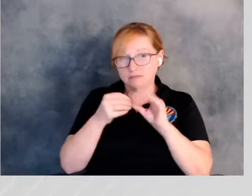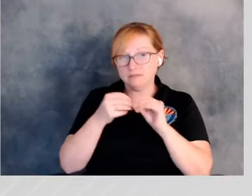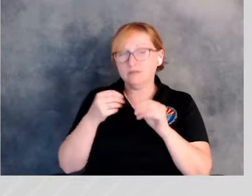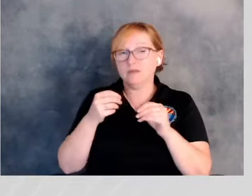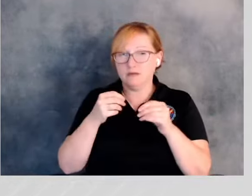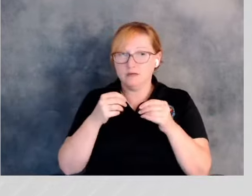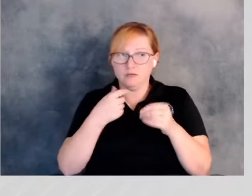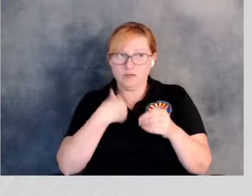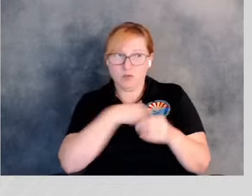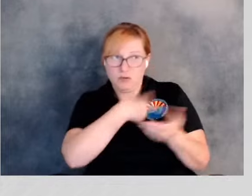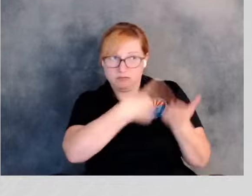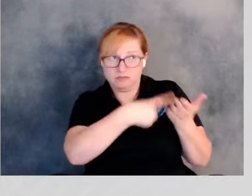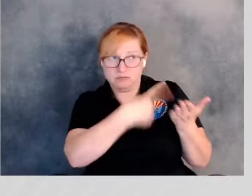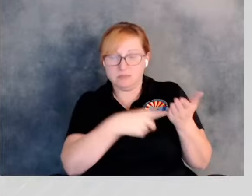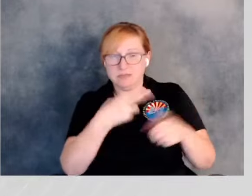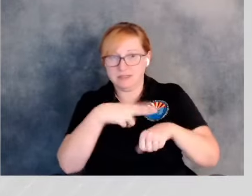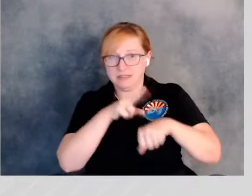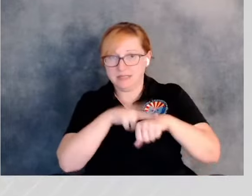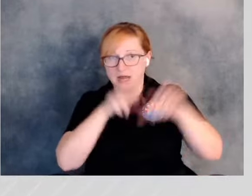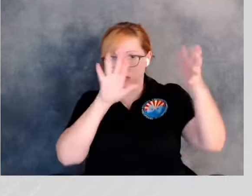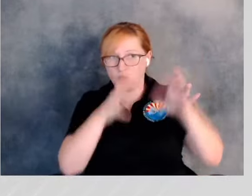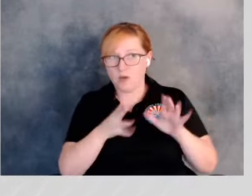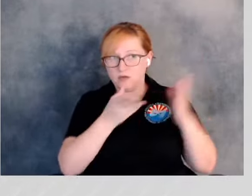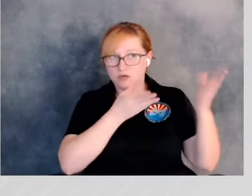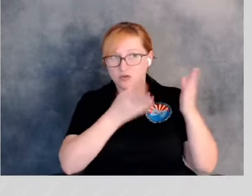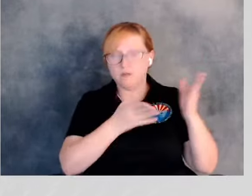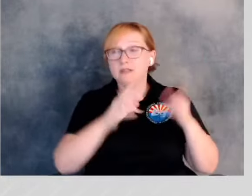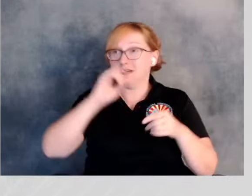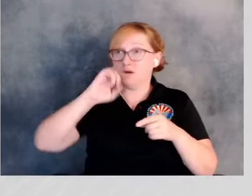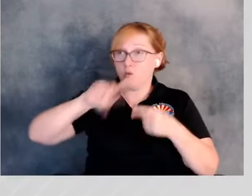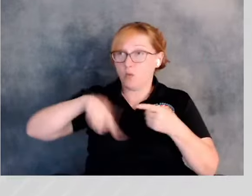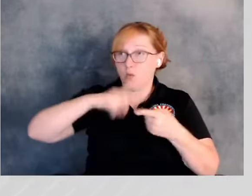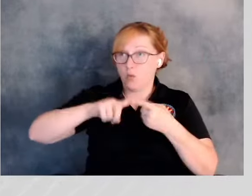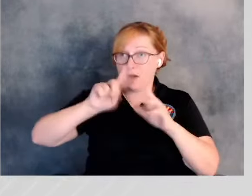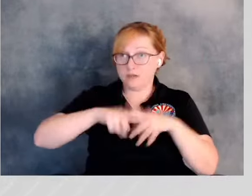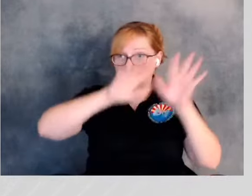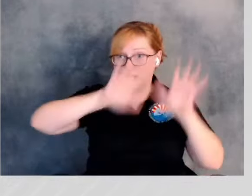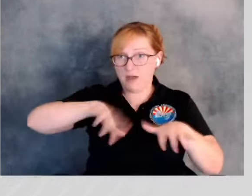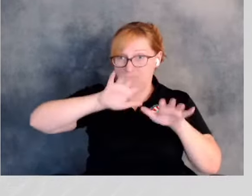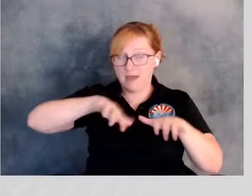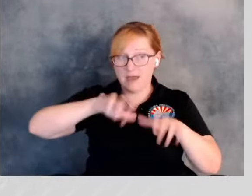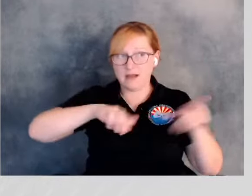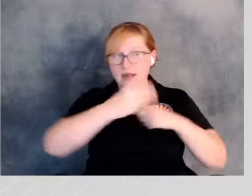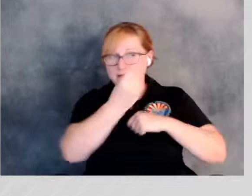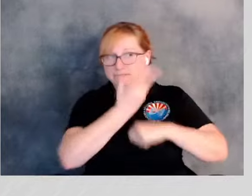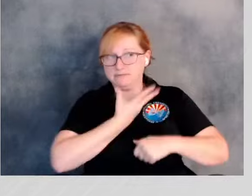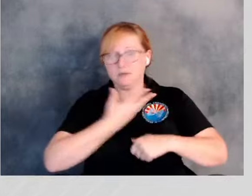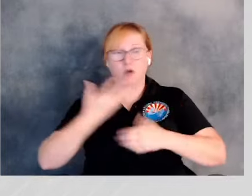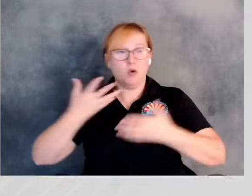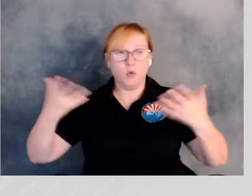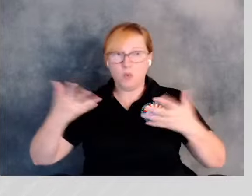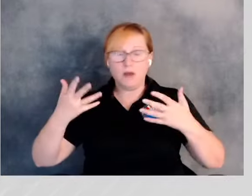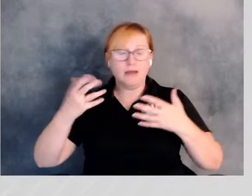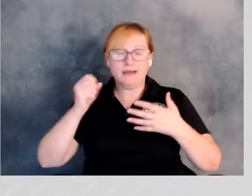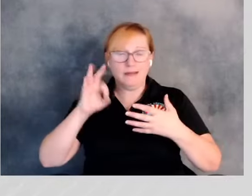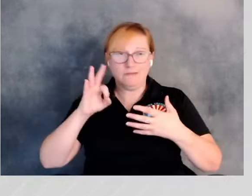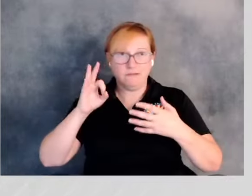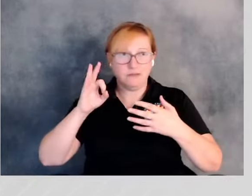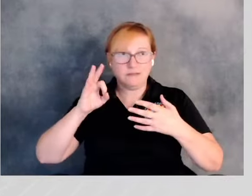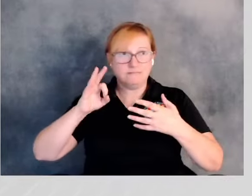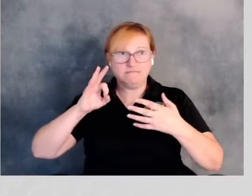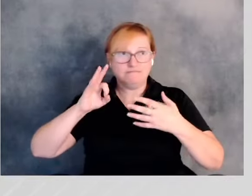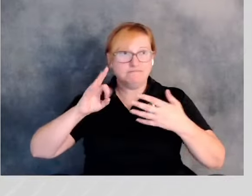partners for rainfall, what that means to us, and they give us trigger points or decision points for areas that we